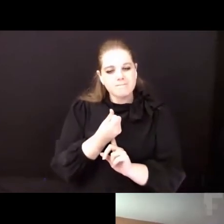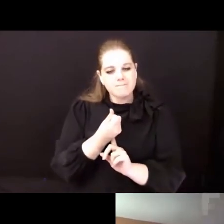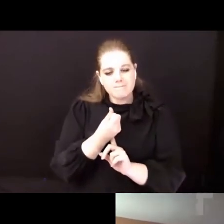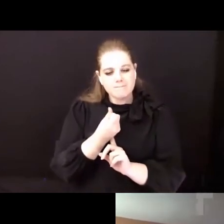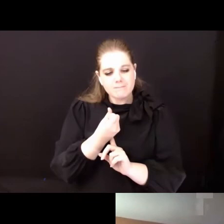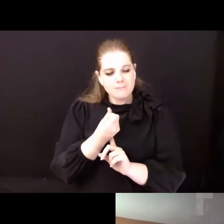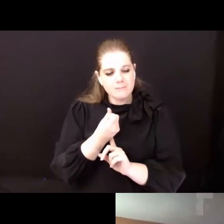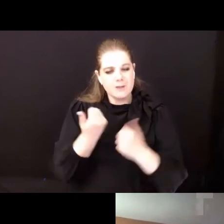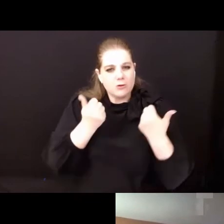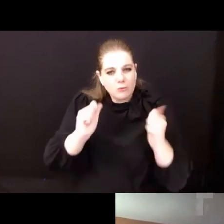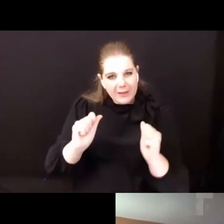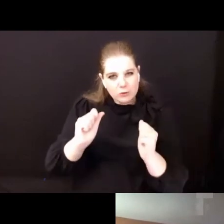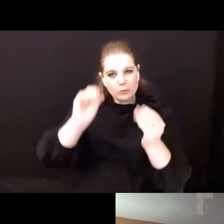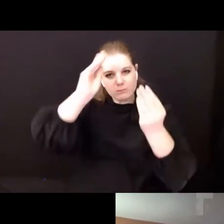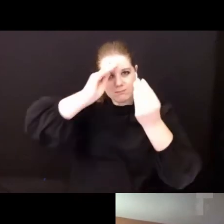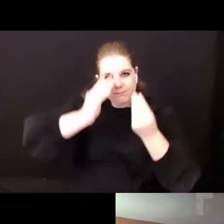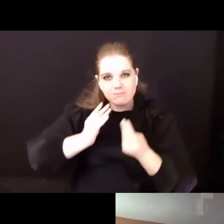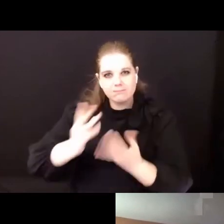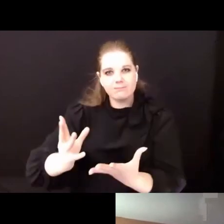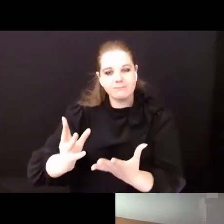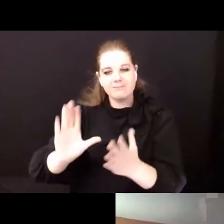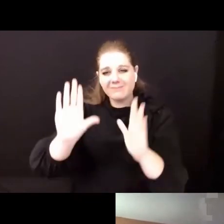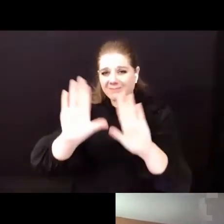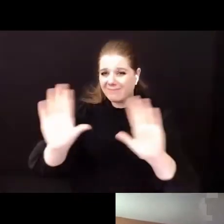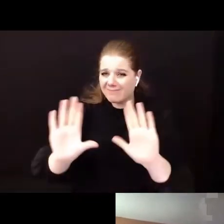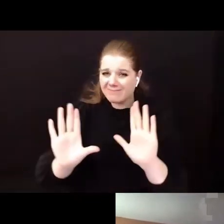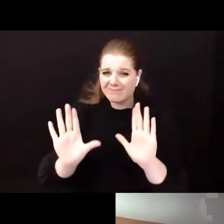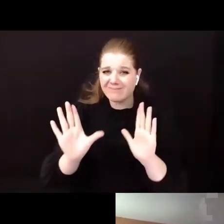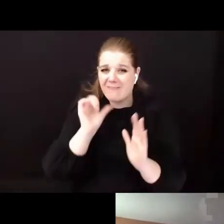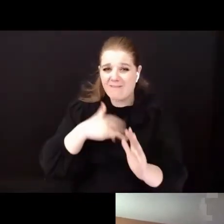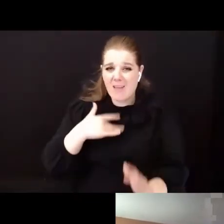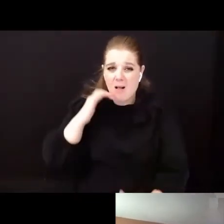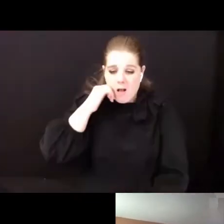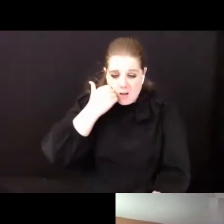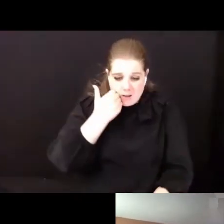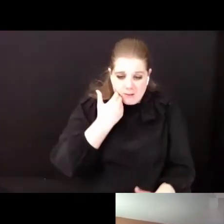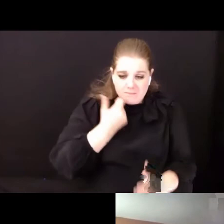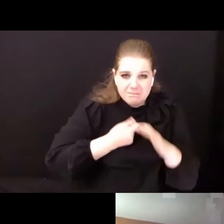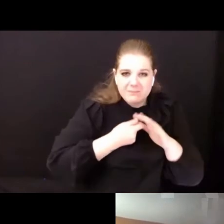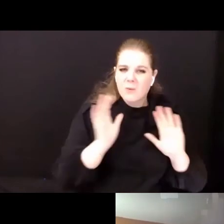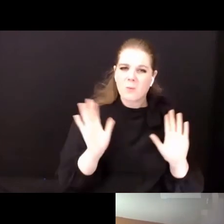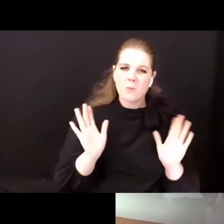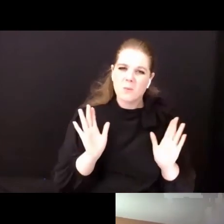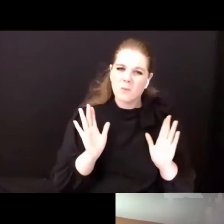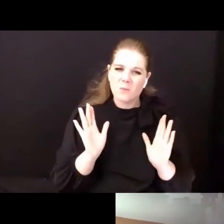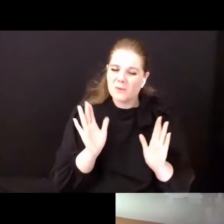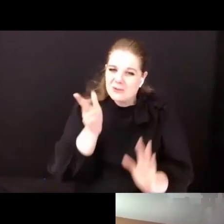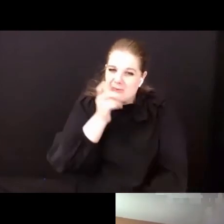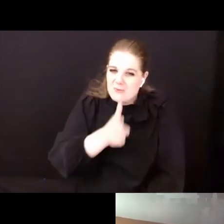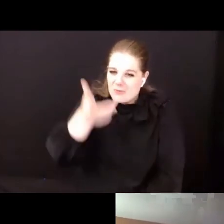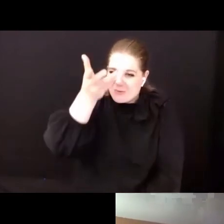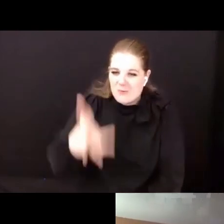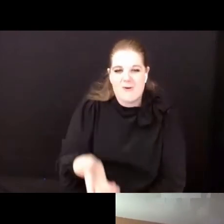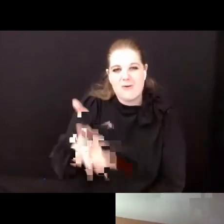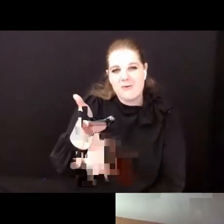trying to convey to them it's nothing to be ashamed of. It's part of what makes you who